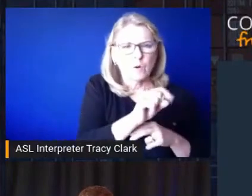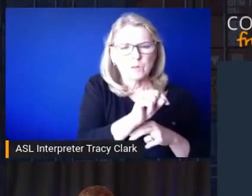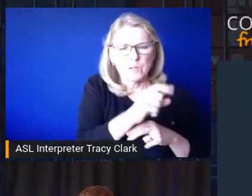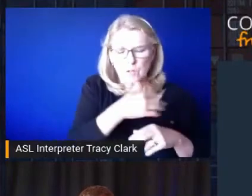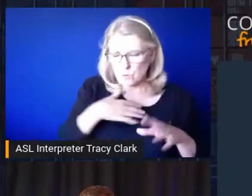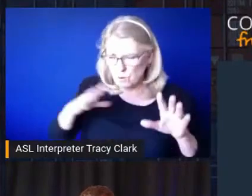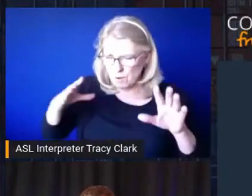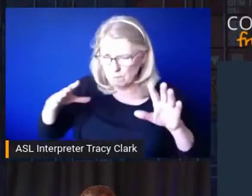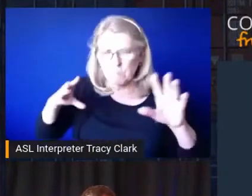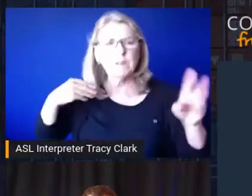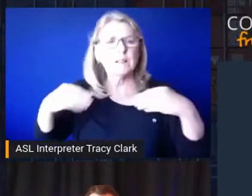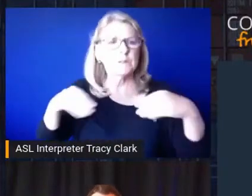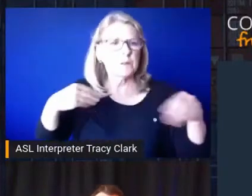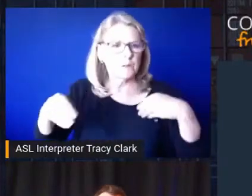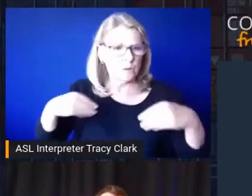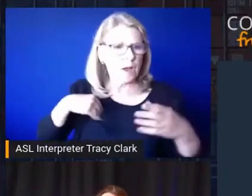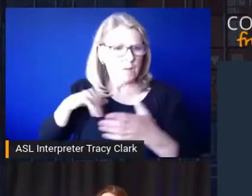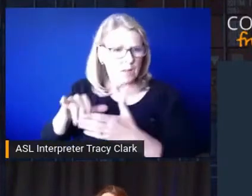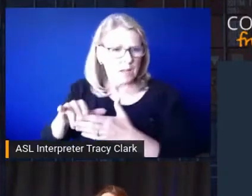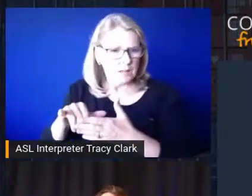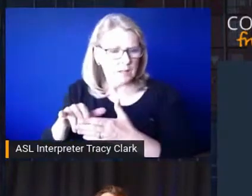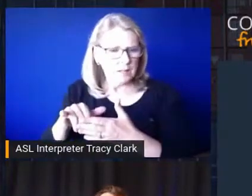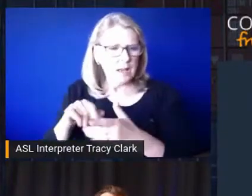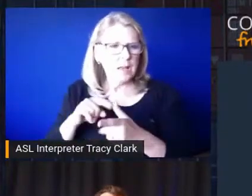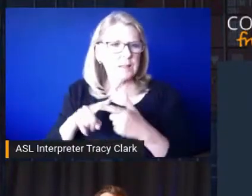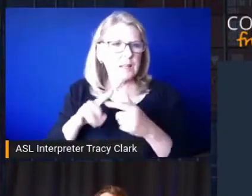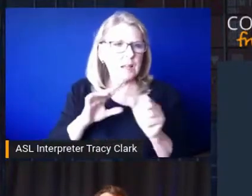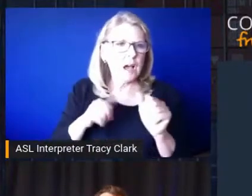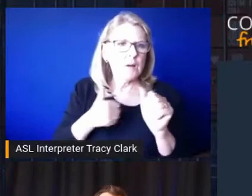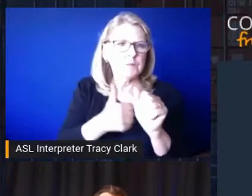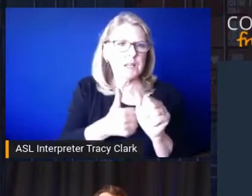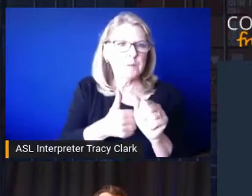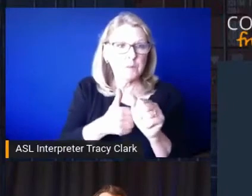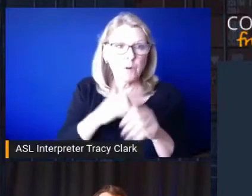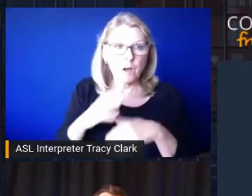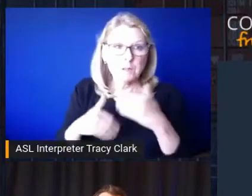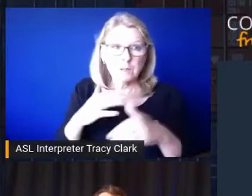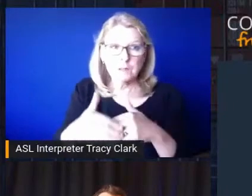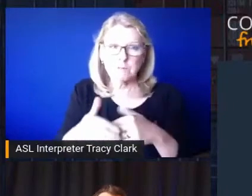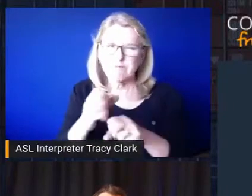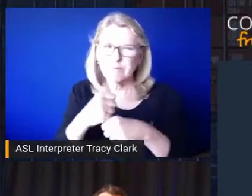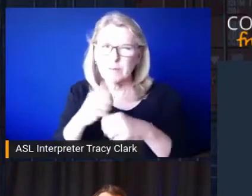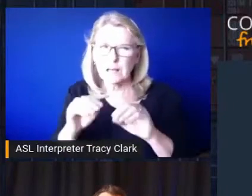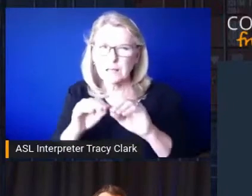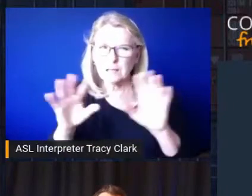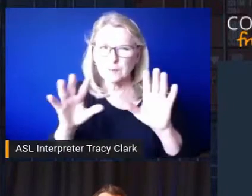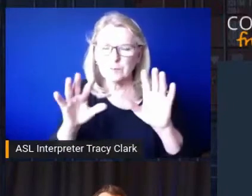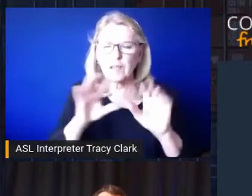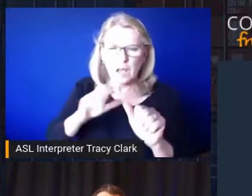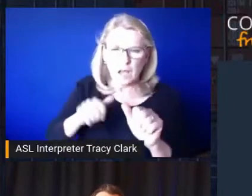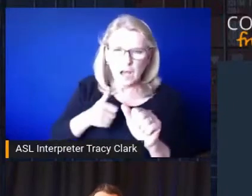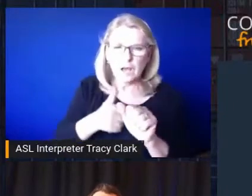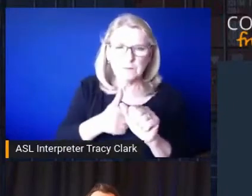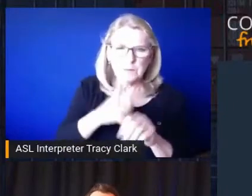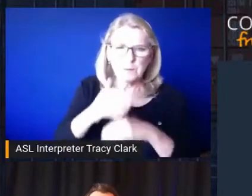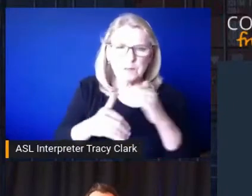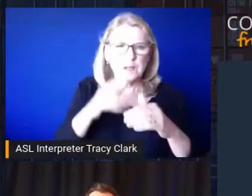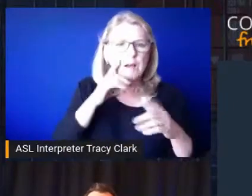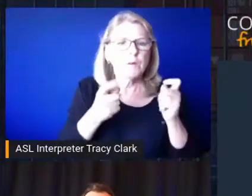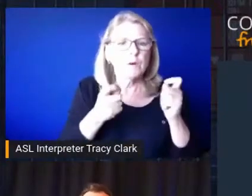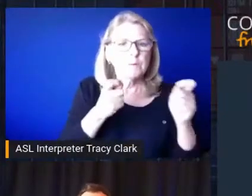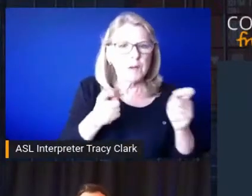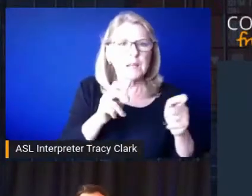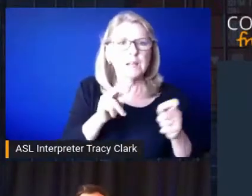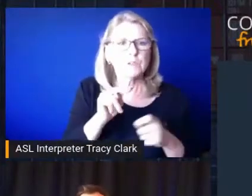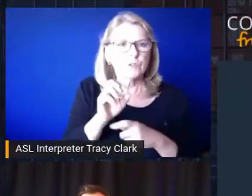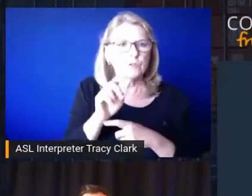the management overhead. And that update process, just so we're clear on that update process for managed node groups, this is going to be largely a manual process